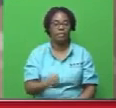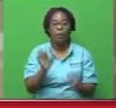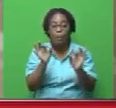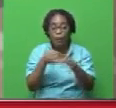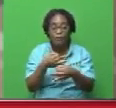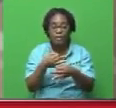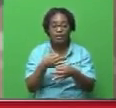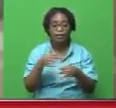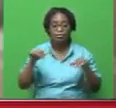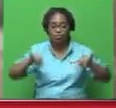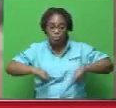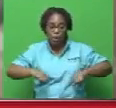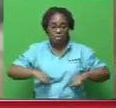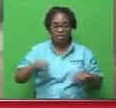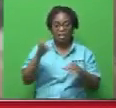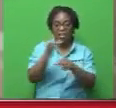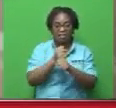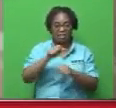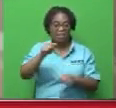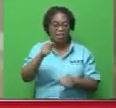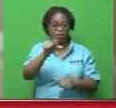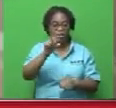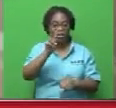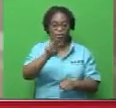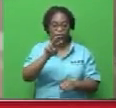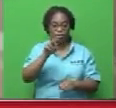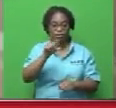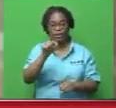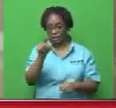about and collect keys for in 2020. And